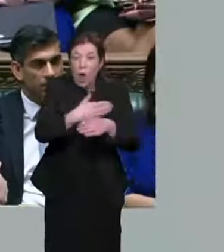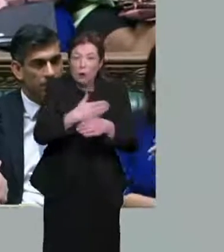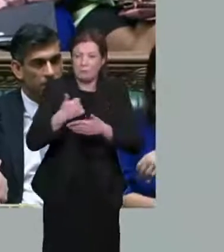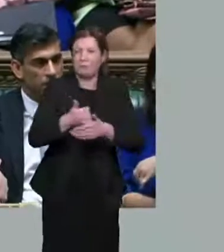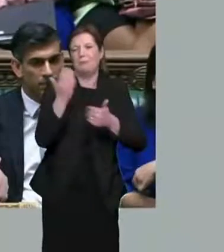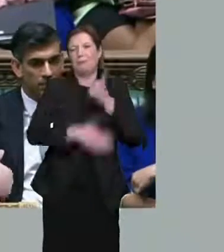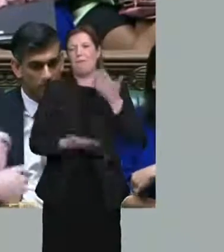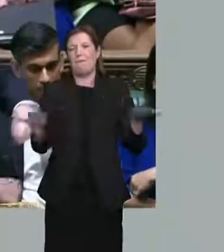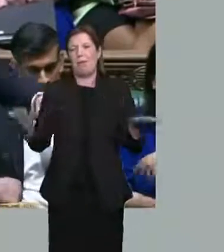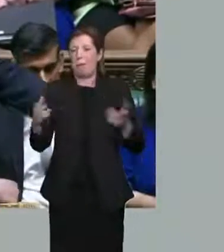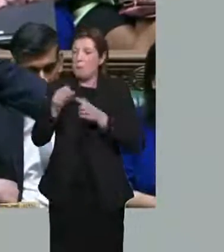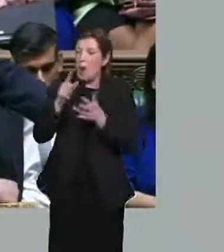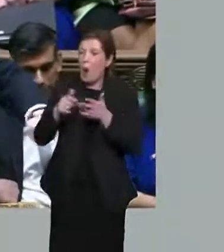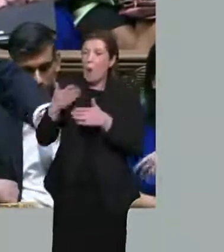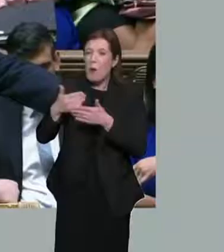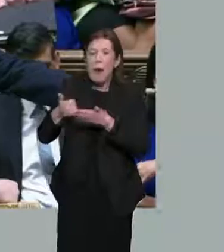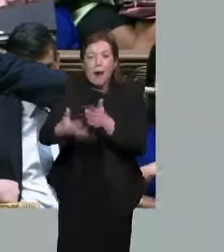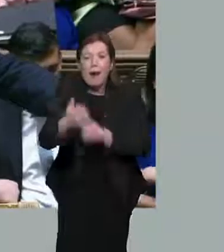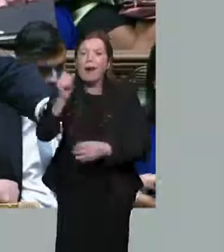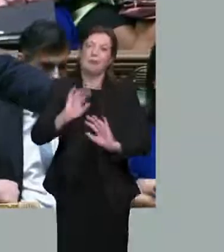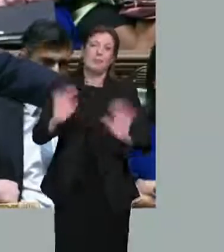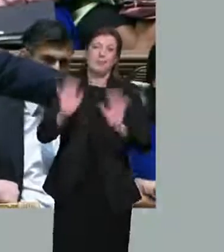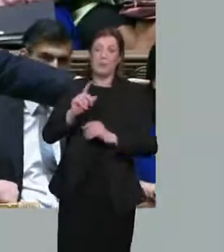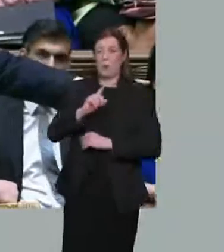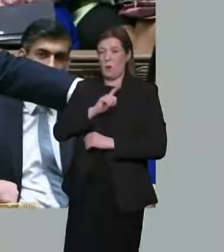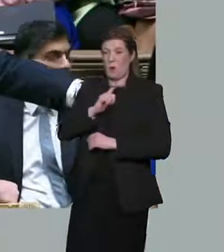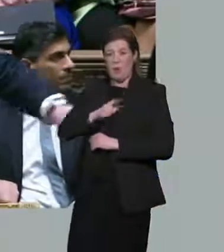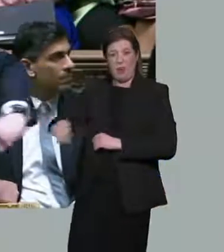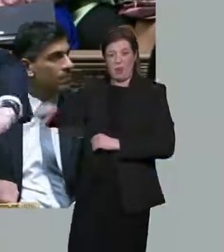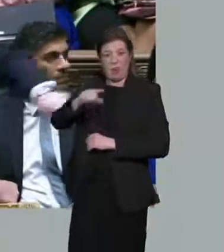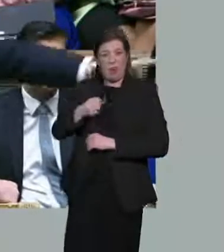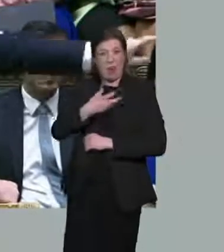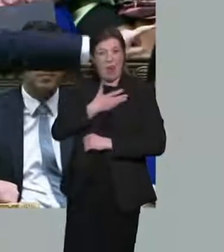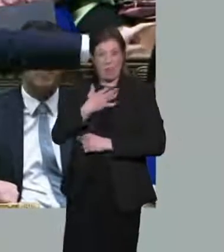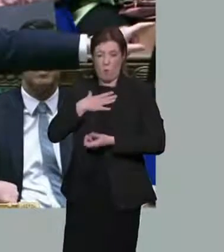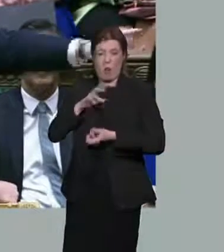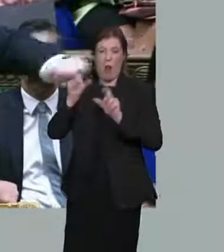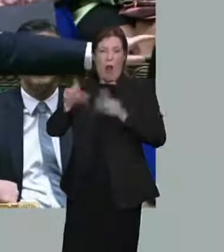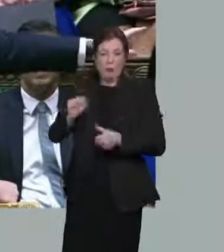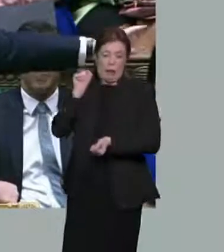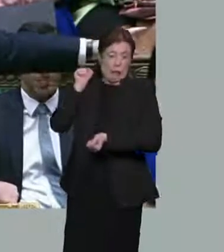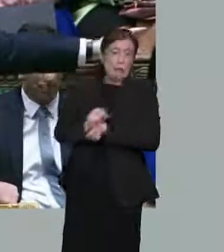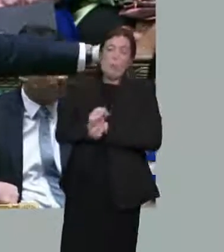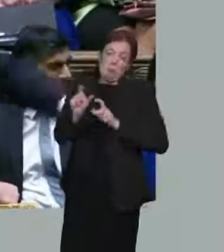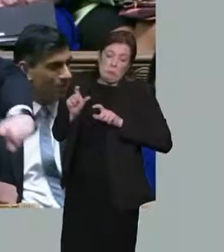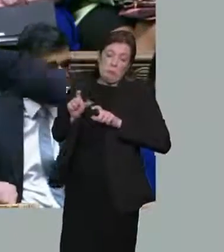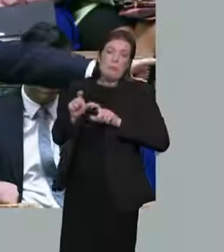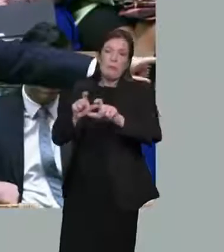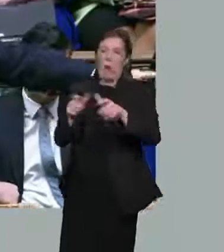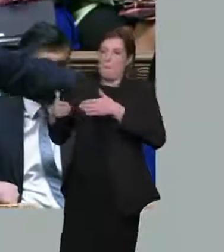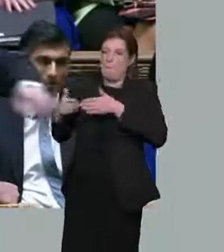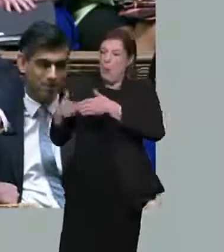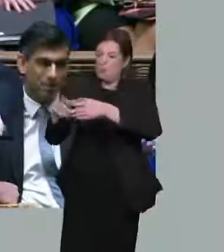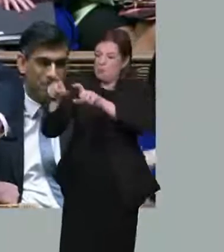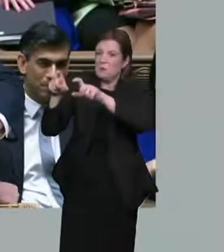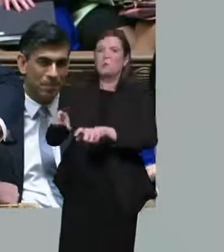workers, Mr. Speaker, because not only would they have kept us in lockdown and kept those ships in port, Mr. Speaker, unable to